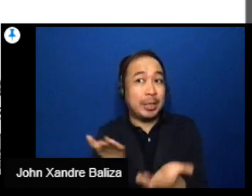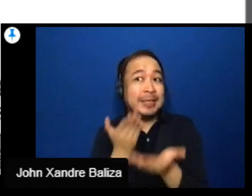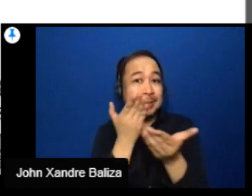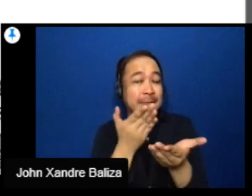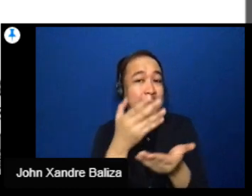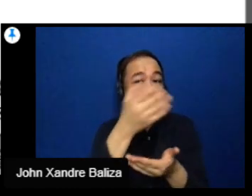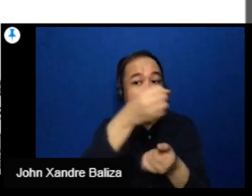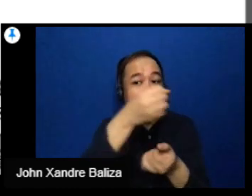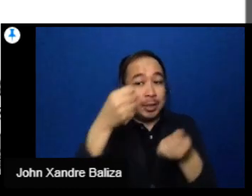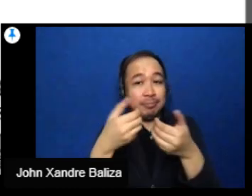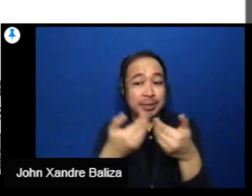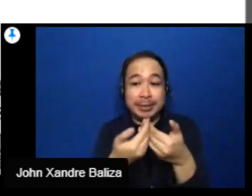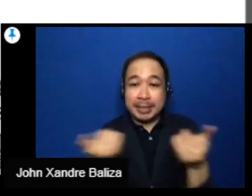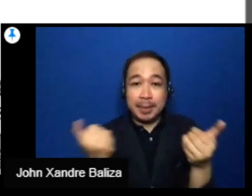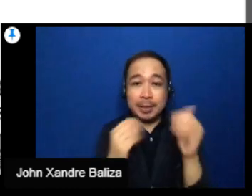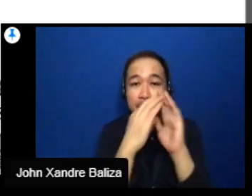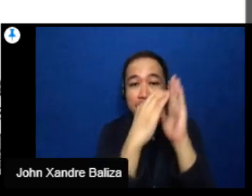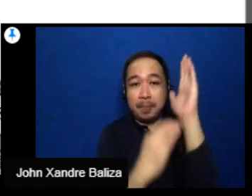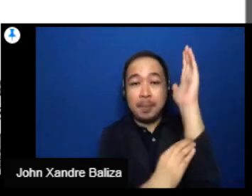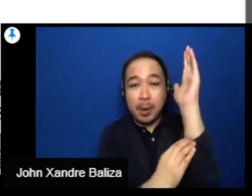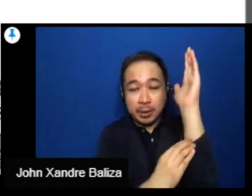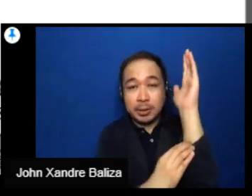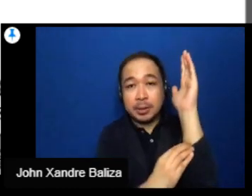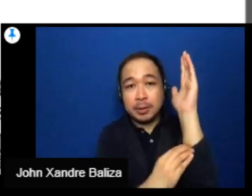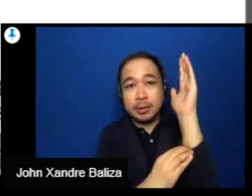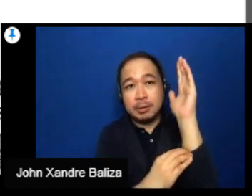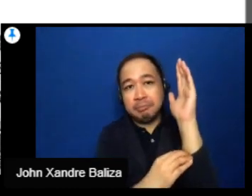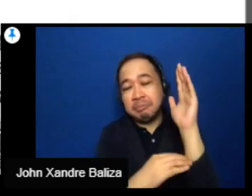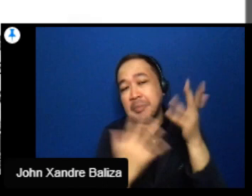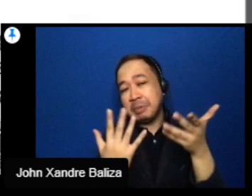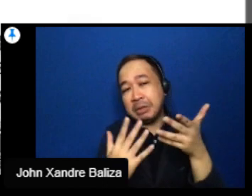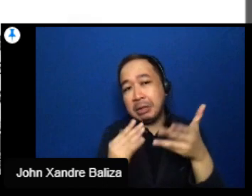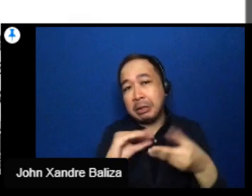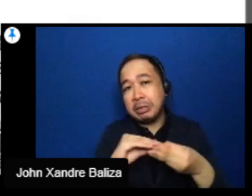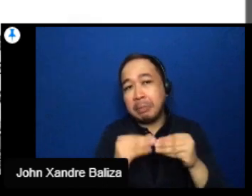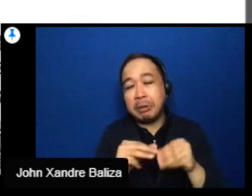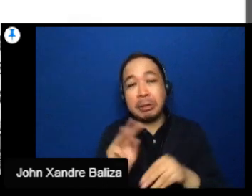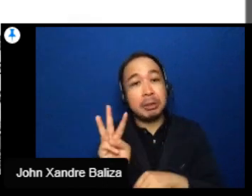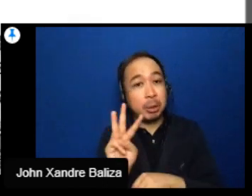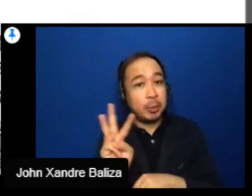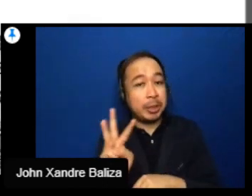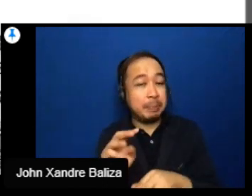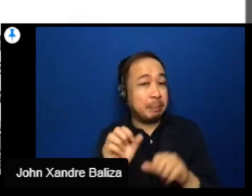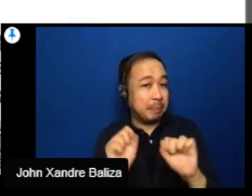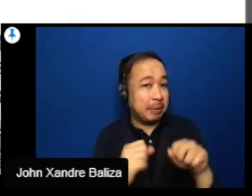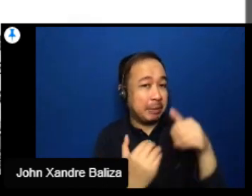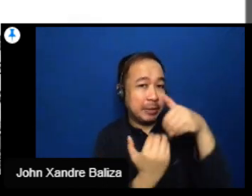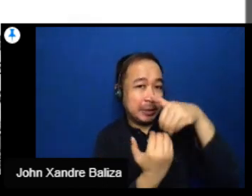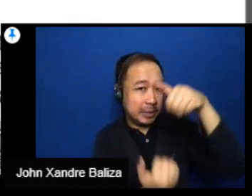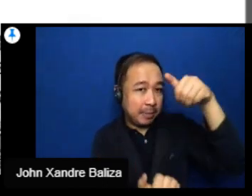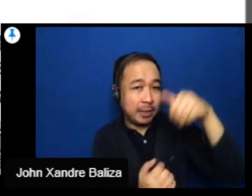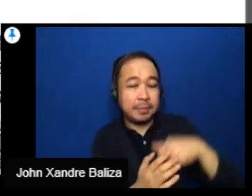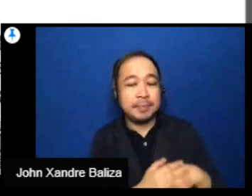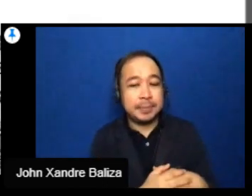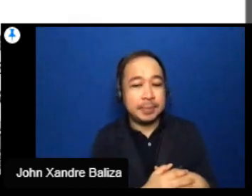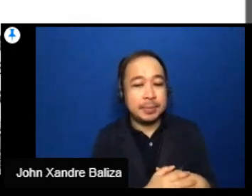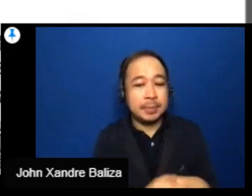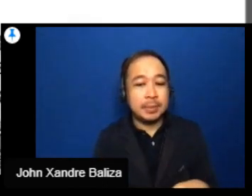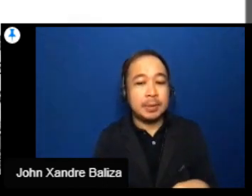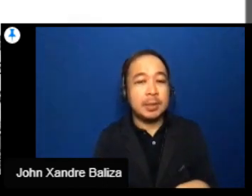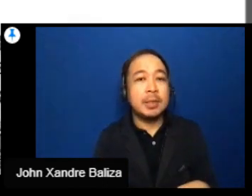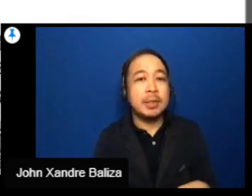a separate section and Roman 3 in this case. Either one will be fine. I think that's a matter of